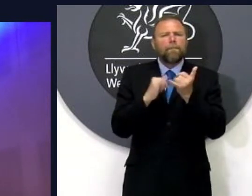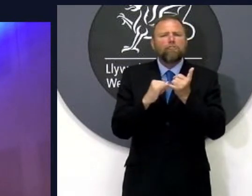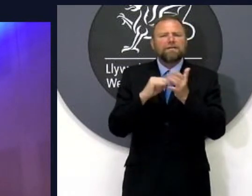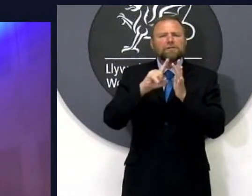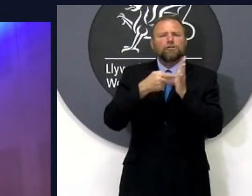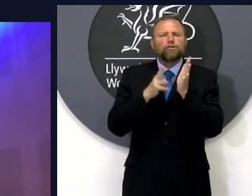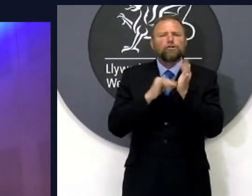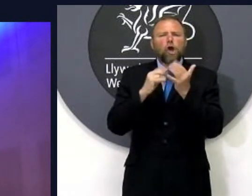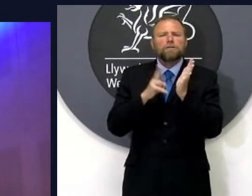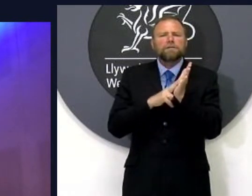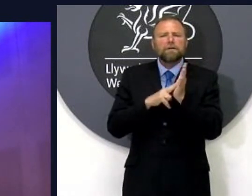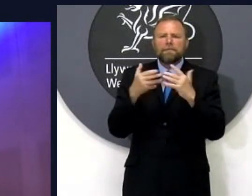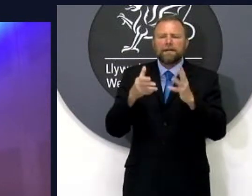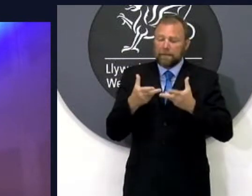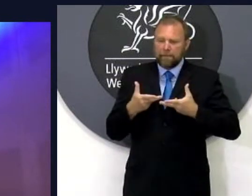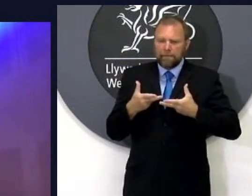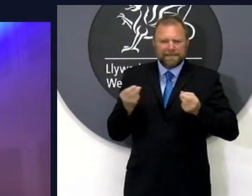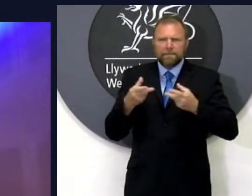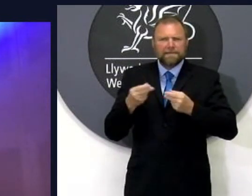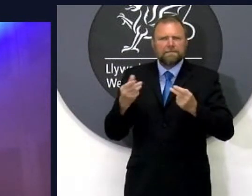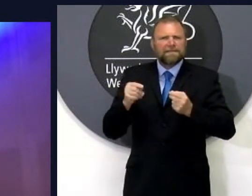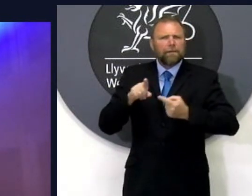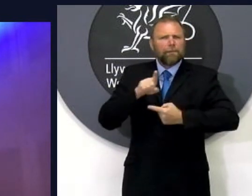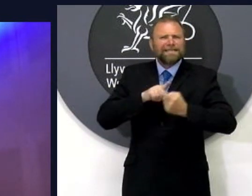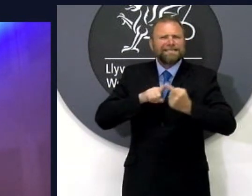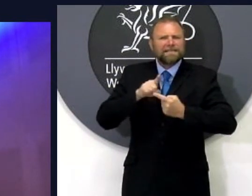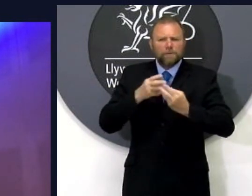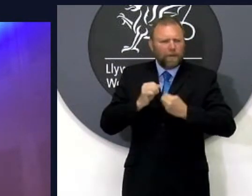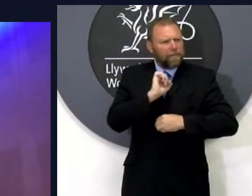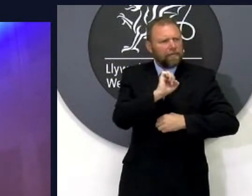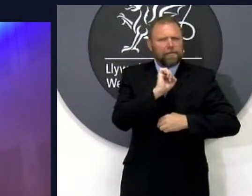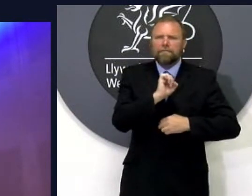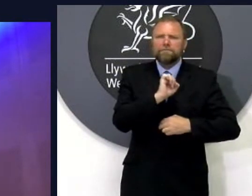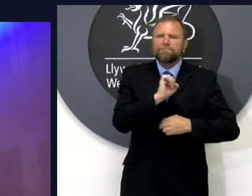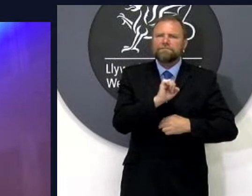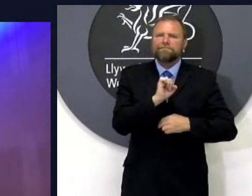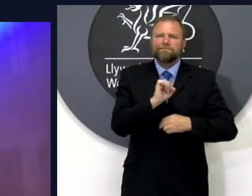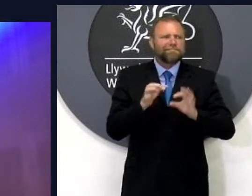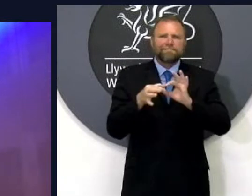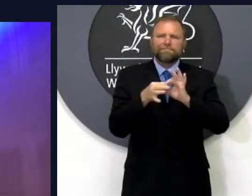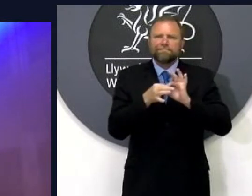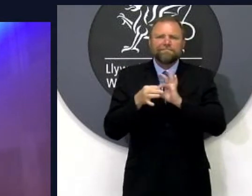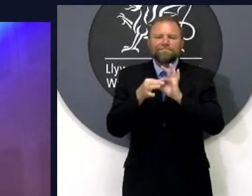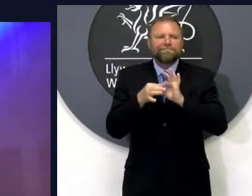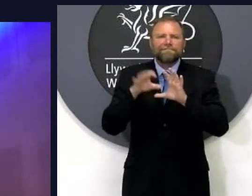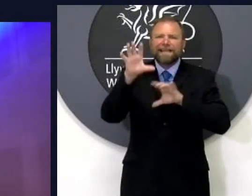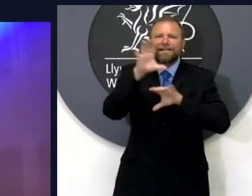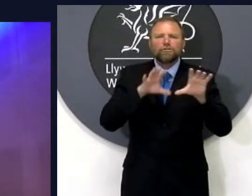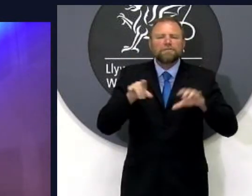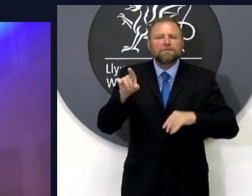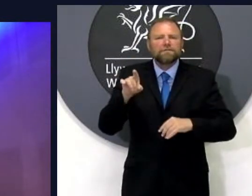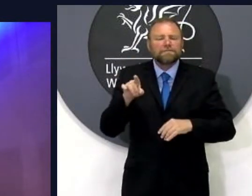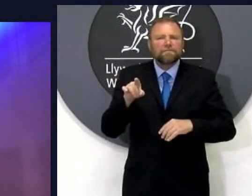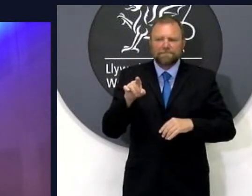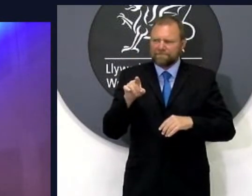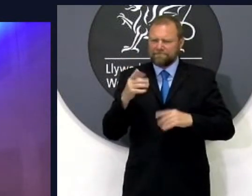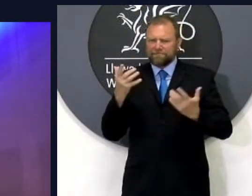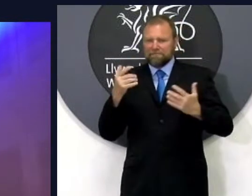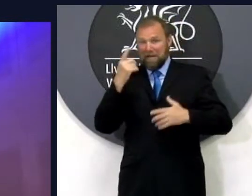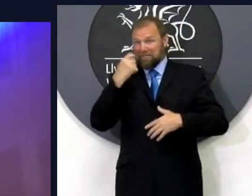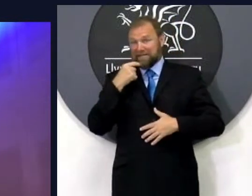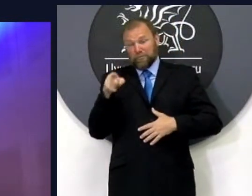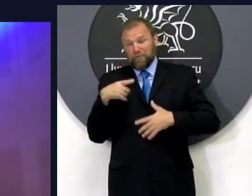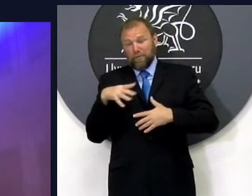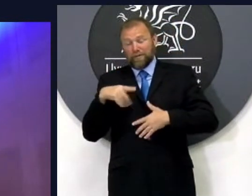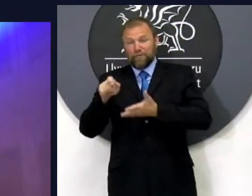devolved administrations to allegedly write on a book. The Welsh Government has spoke time and time again on the difficulties it's had in